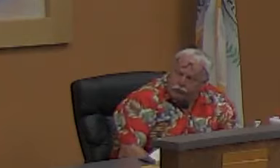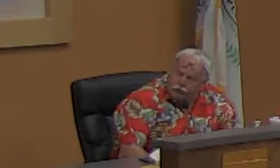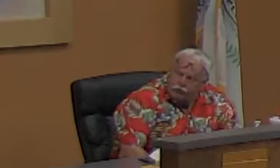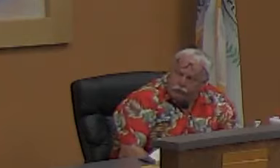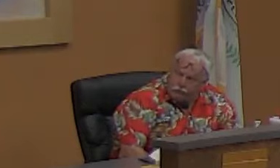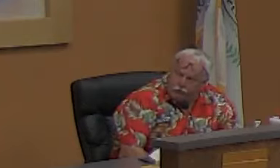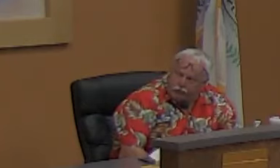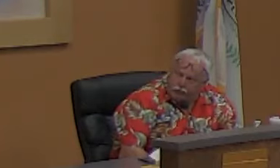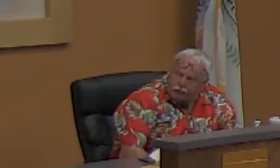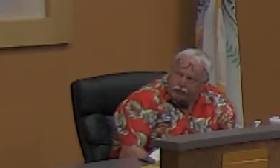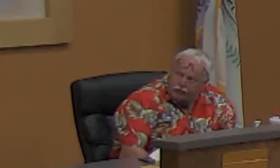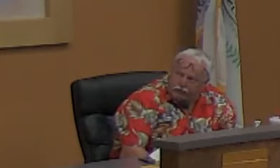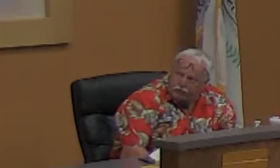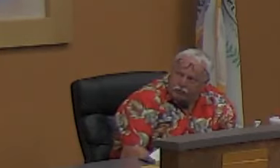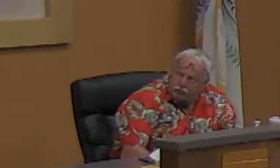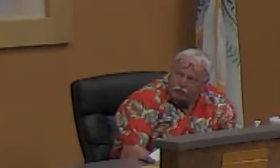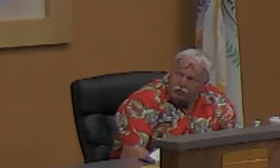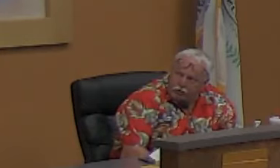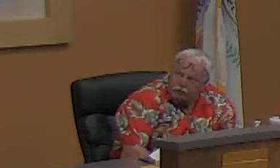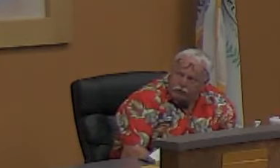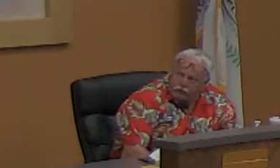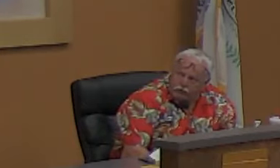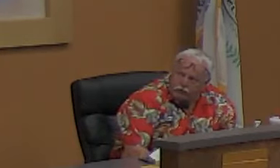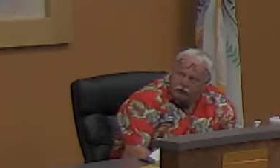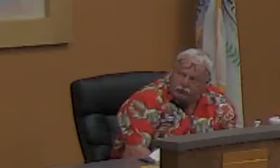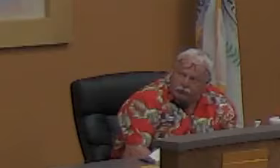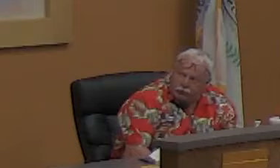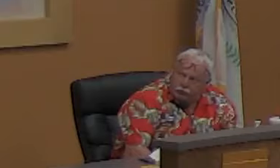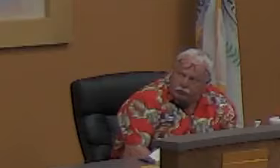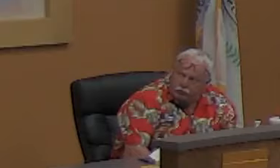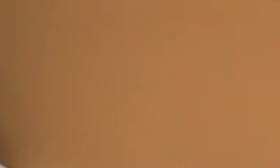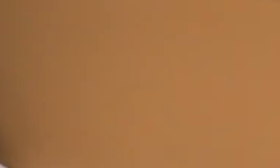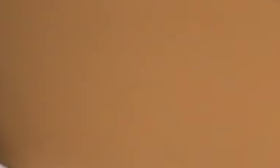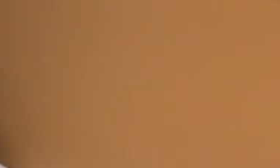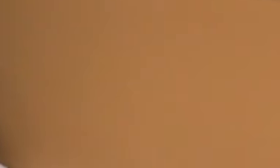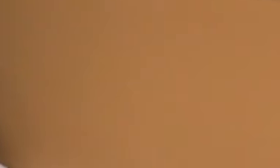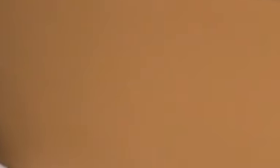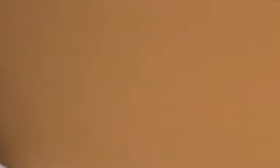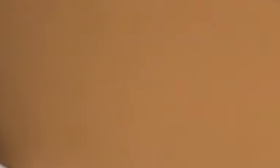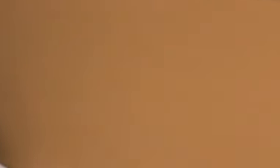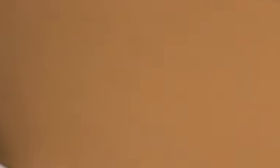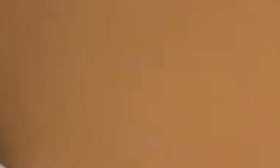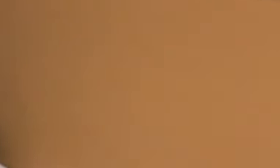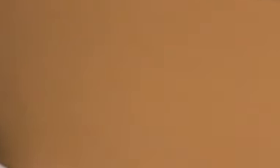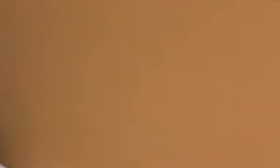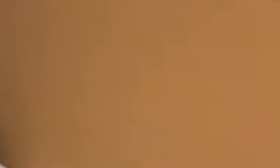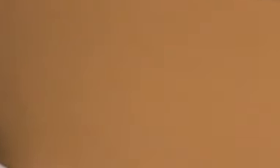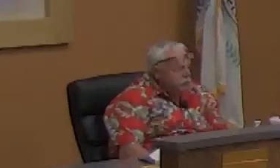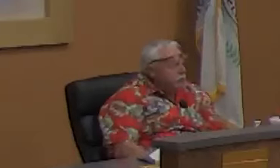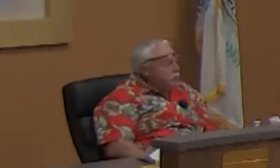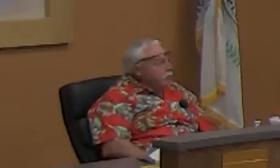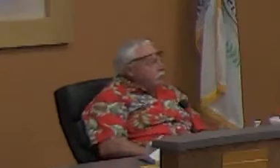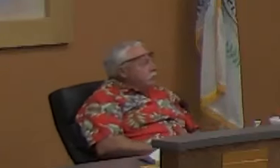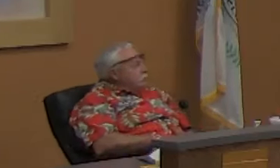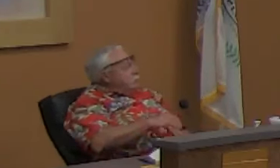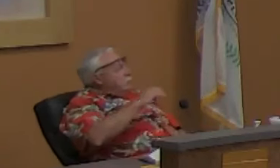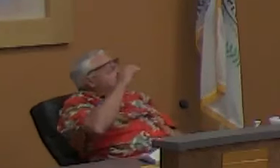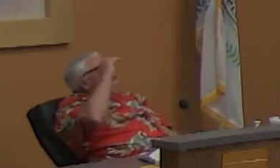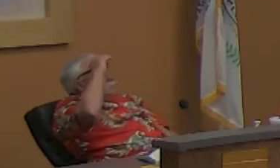Water Issues Committee and then be passed on to the city council as a whole? Yes. Okay, thank you. Councilman